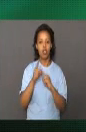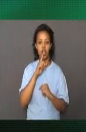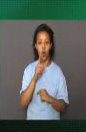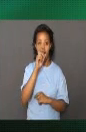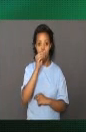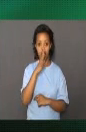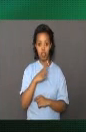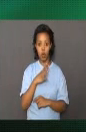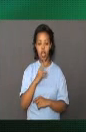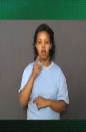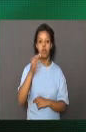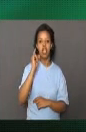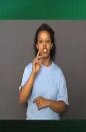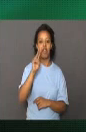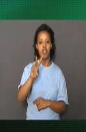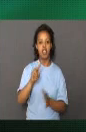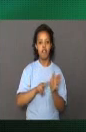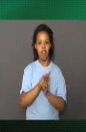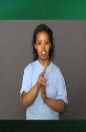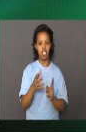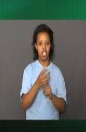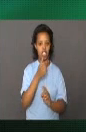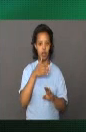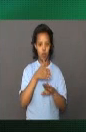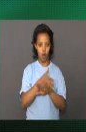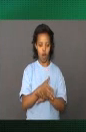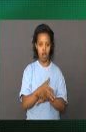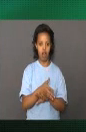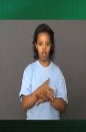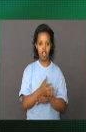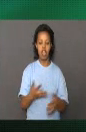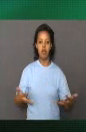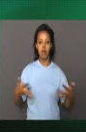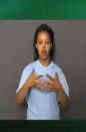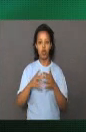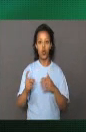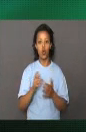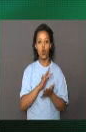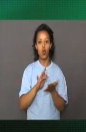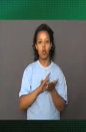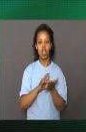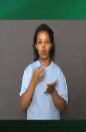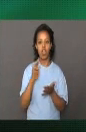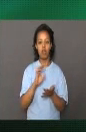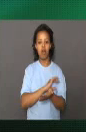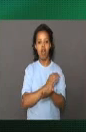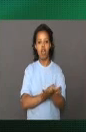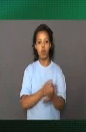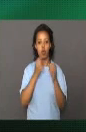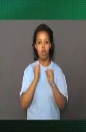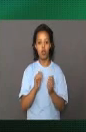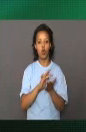infected with HIV takes a combination of anti-retroviral